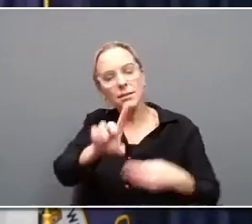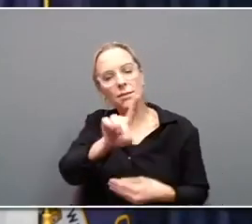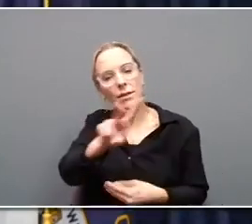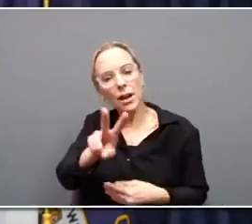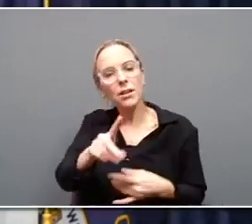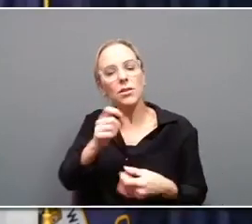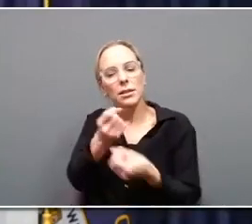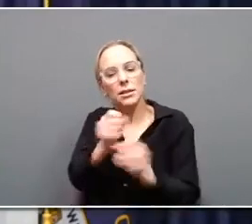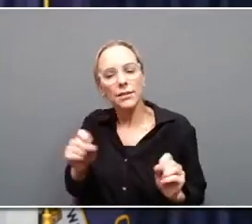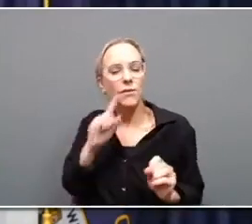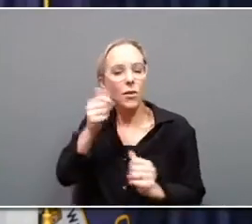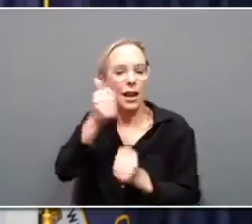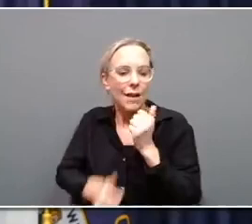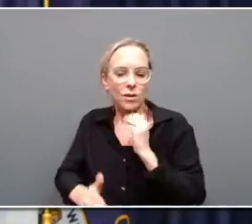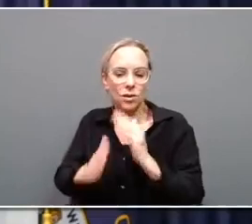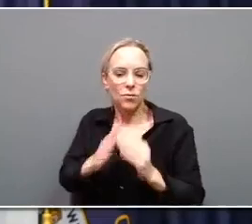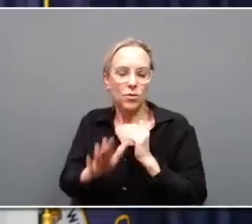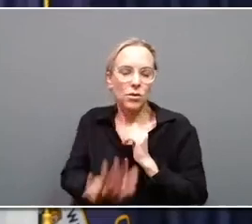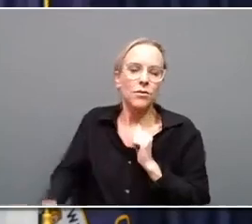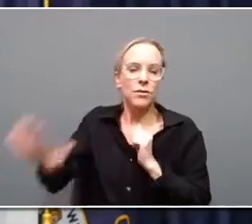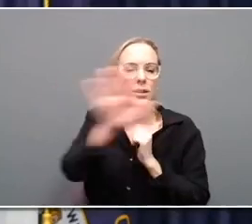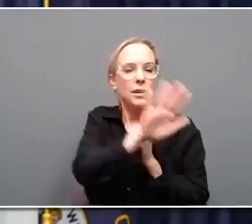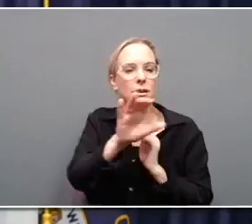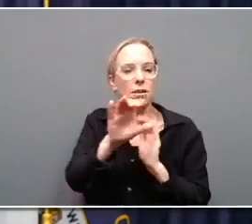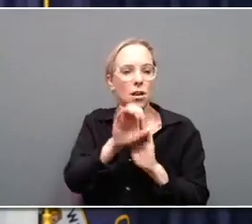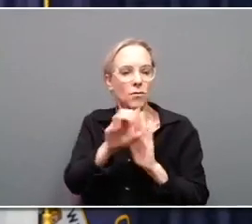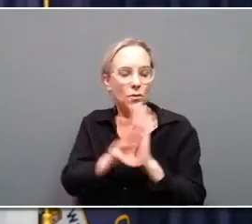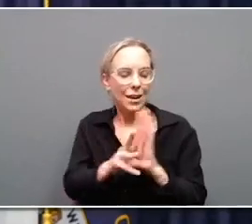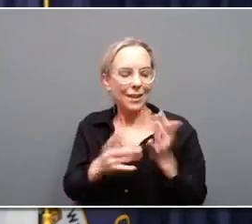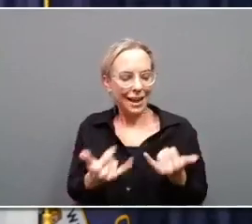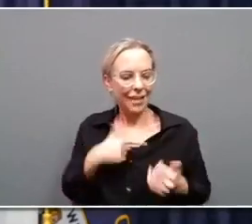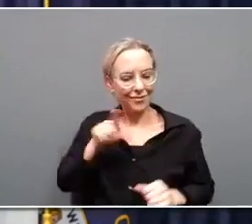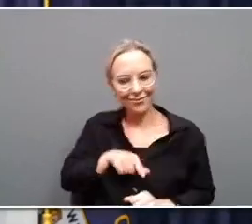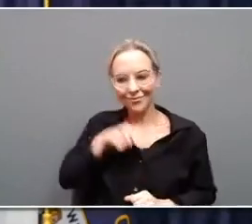this Commonwealth. And with that, Governor, I'm going to turn it back over to you for